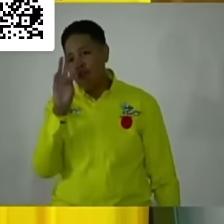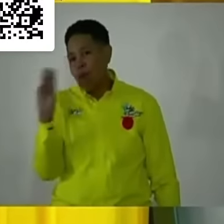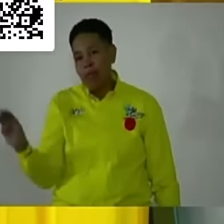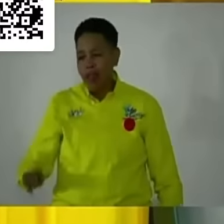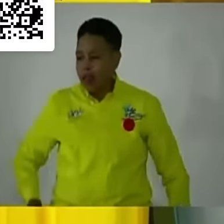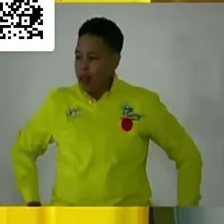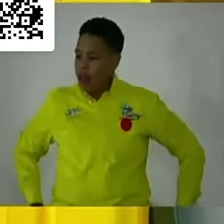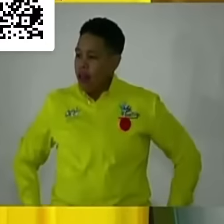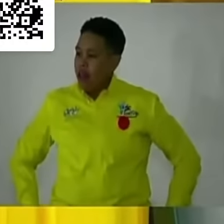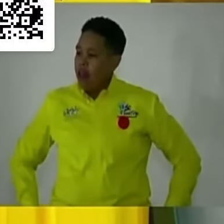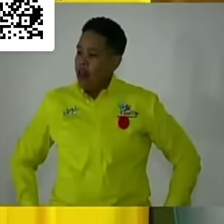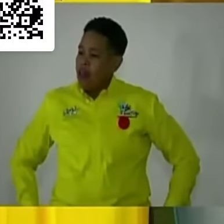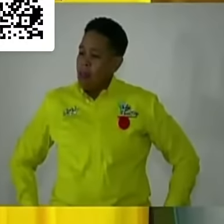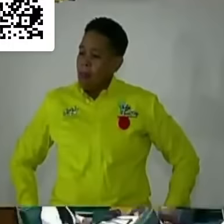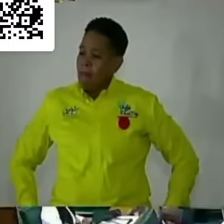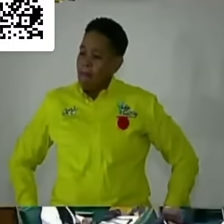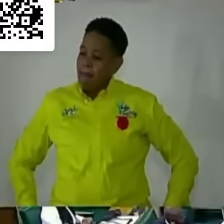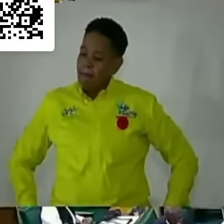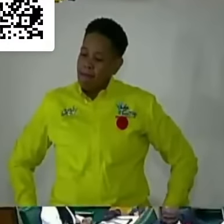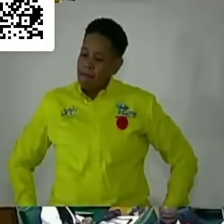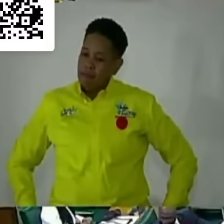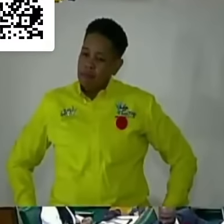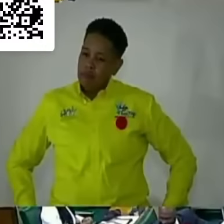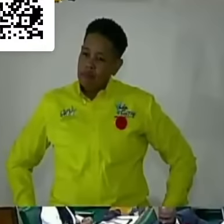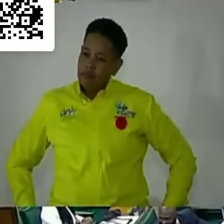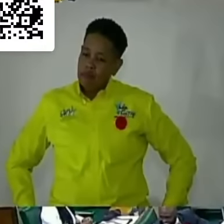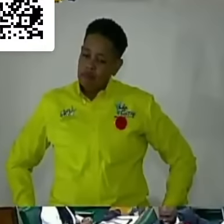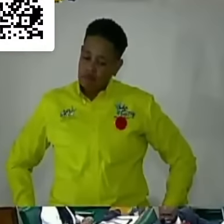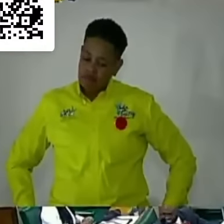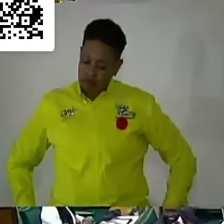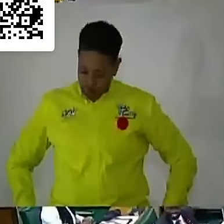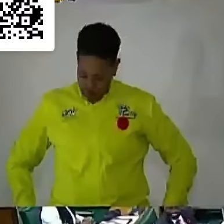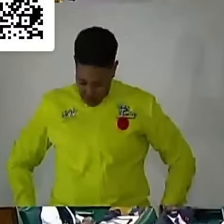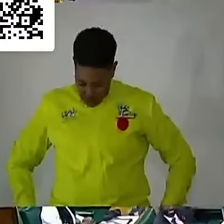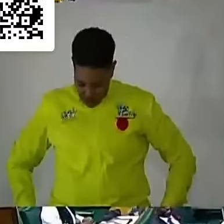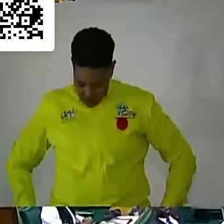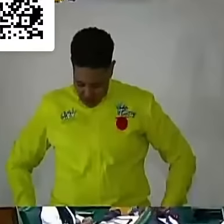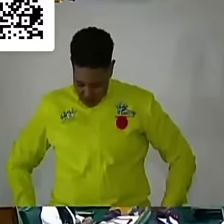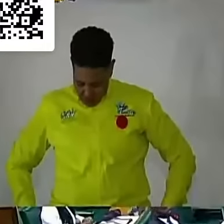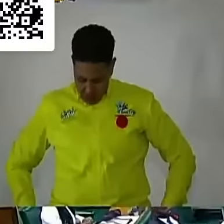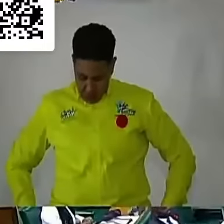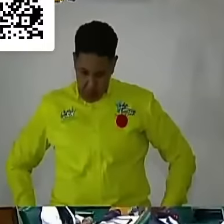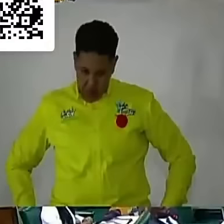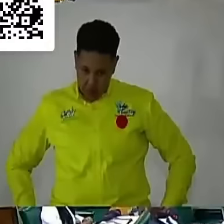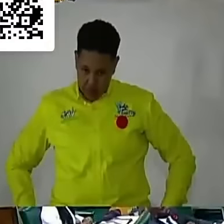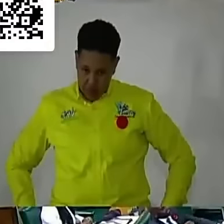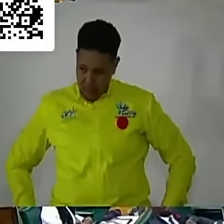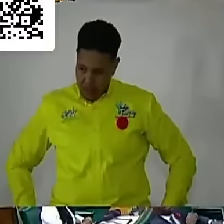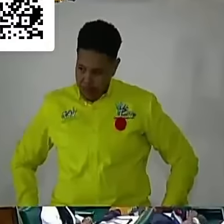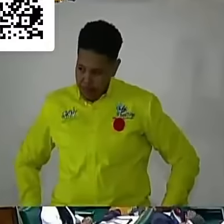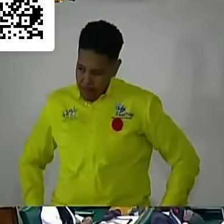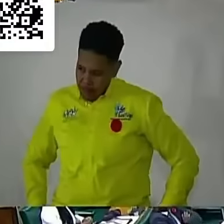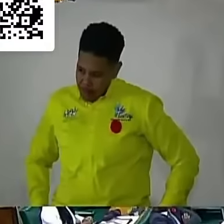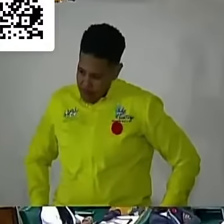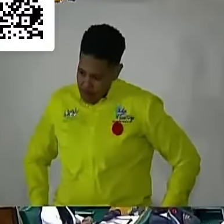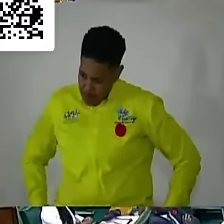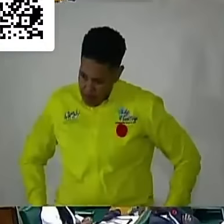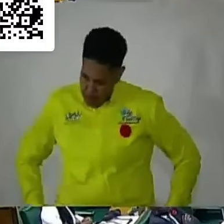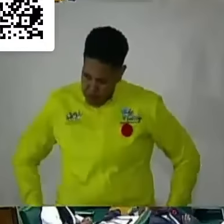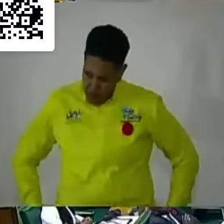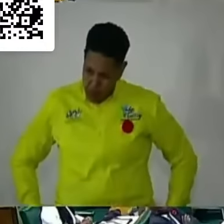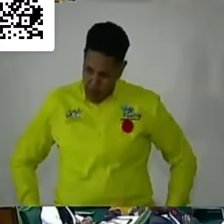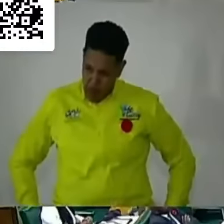Yes, the amount is. Yes. We